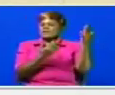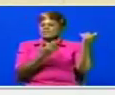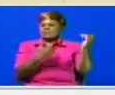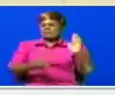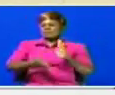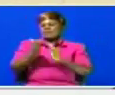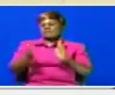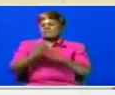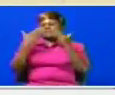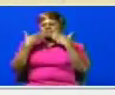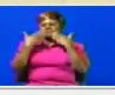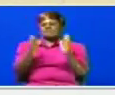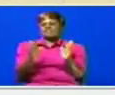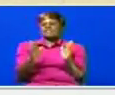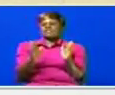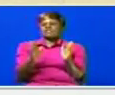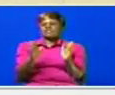speedy conclusion of this